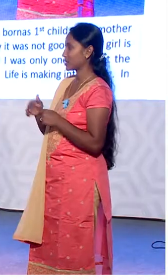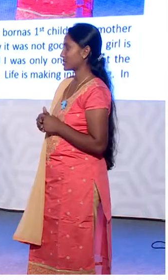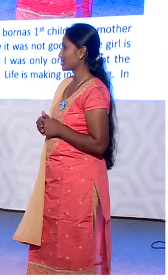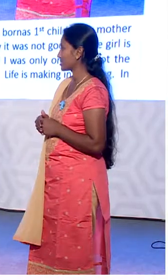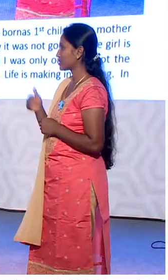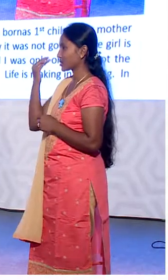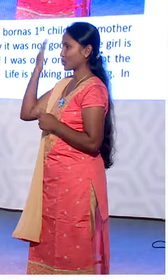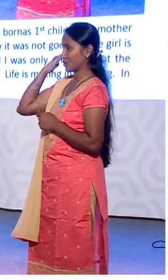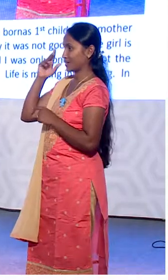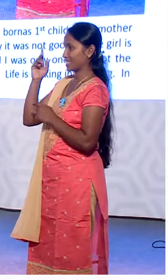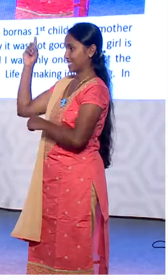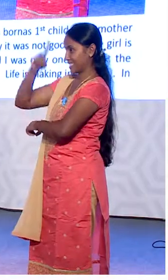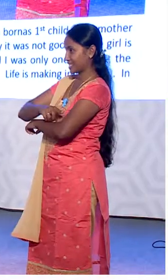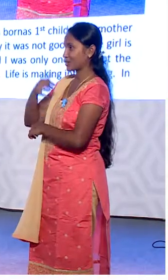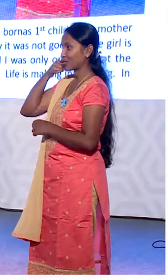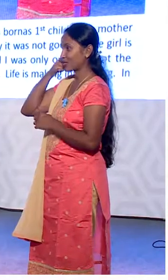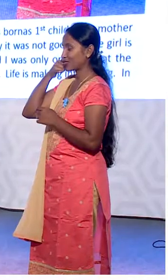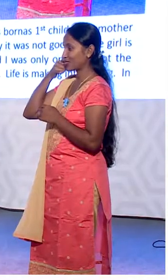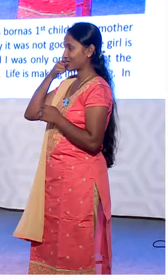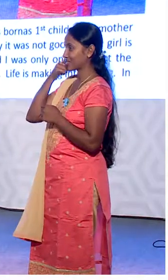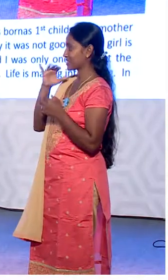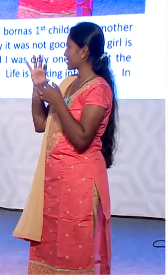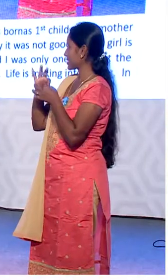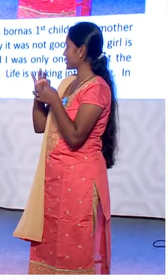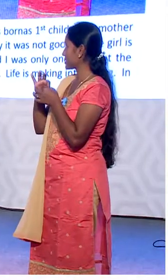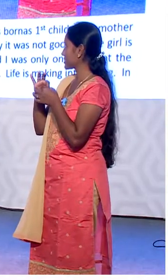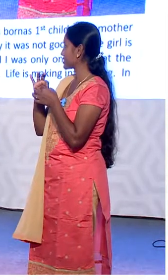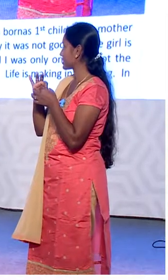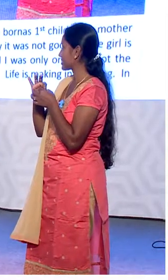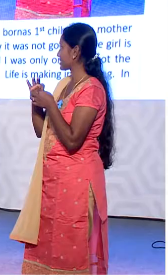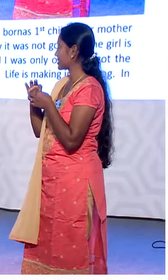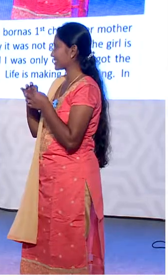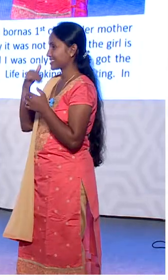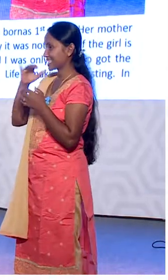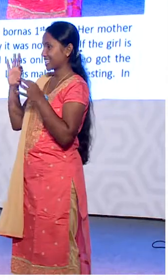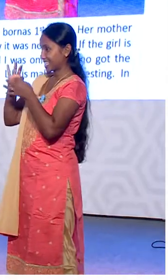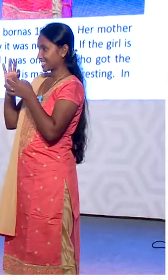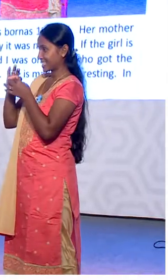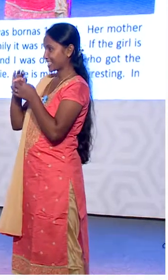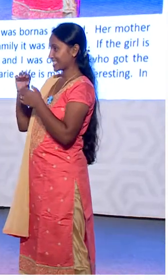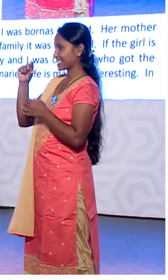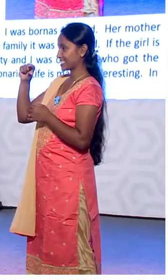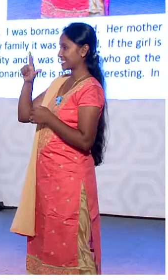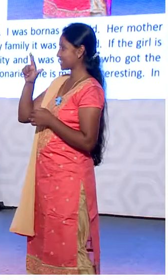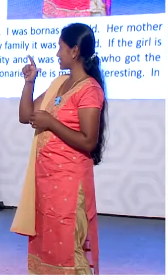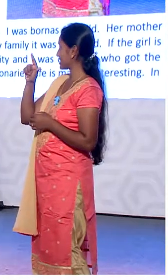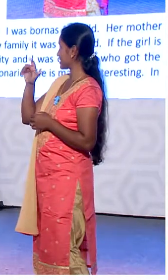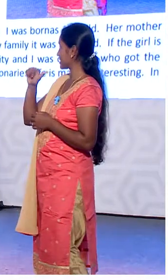in the older days, before the mobile phones come in, and before we get this oldest classes, people were very